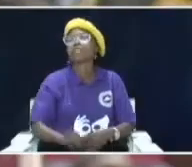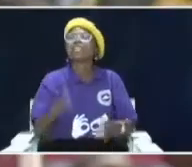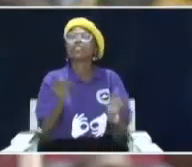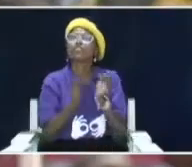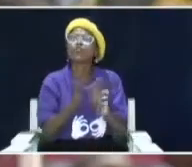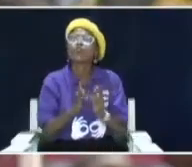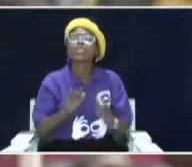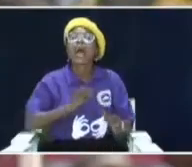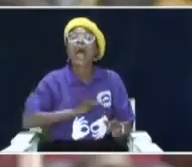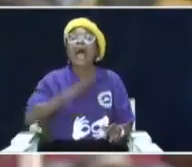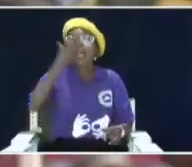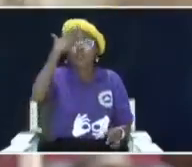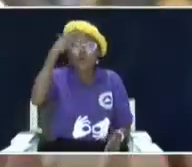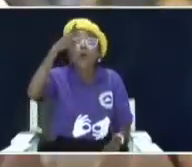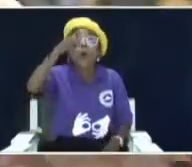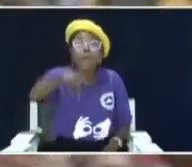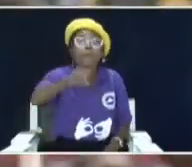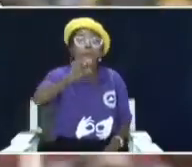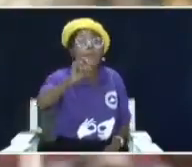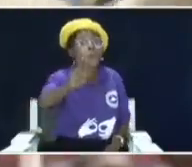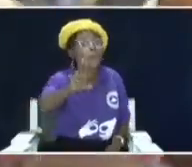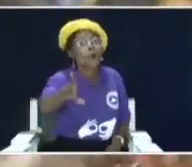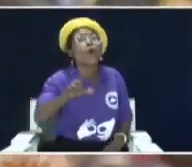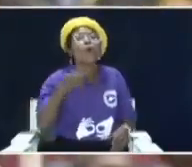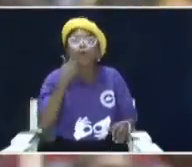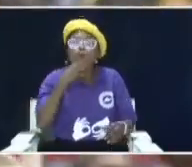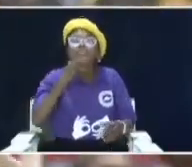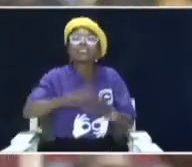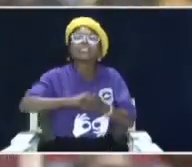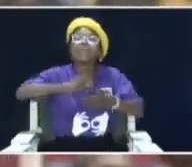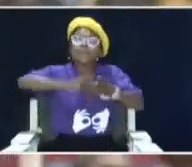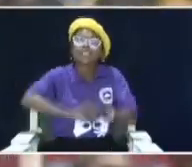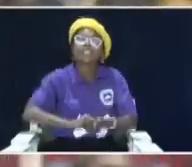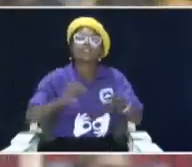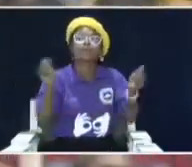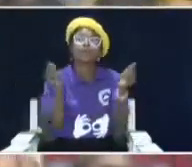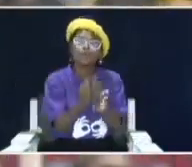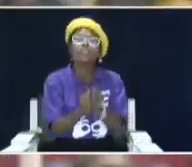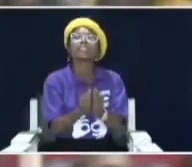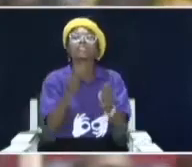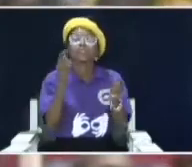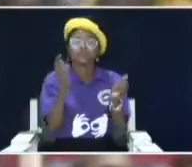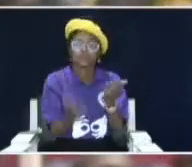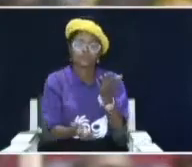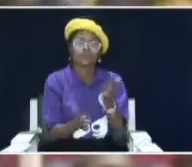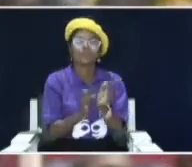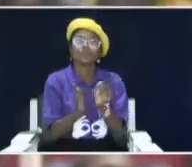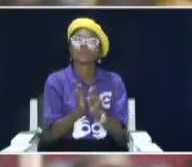know also Paul, who is in partnership with Jesus.